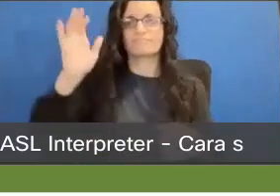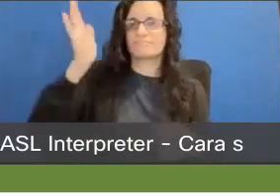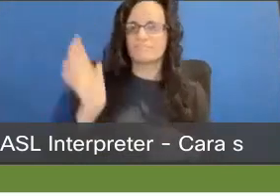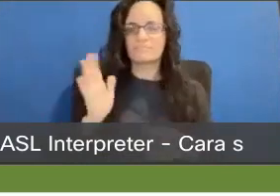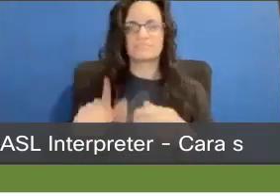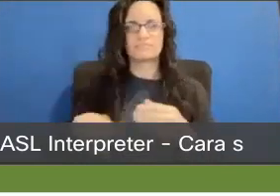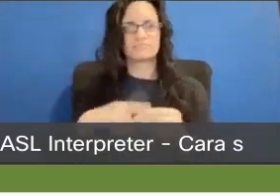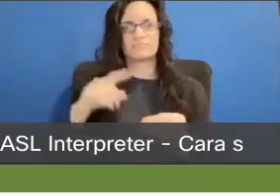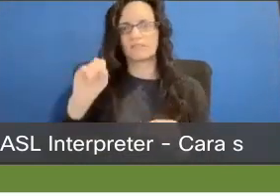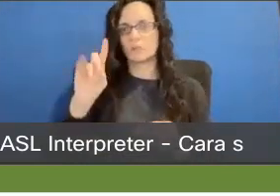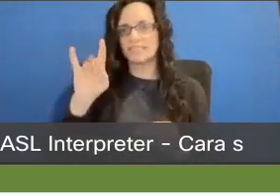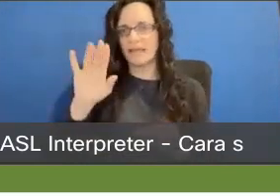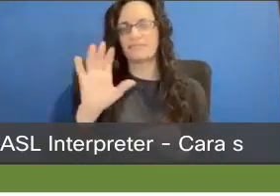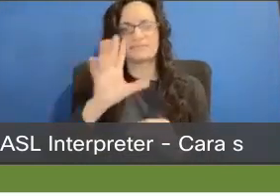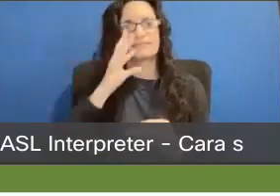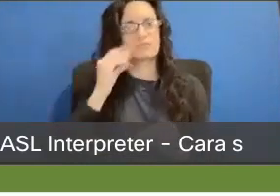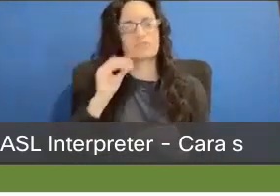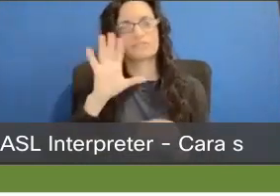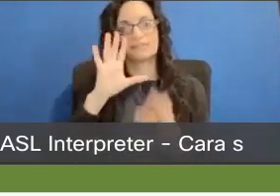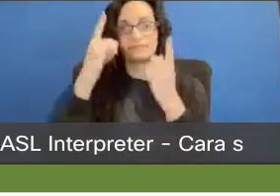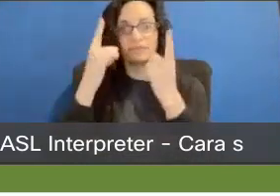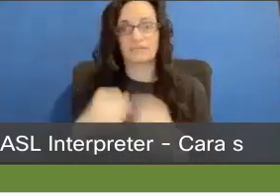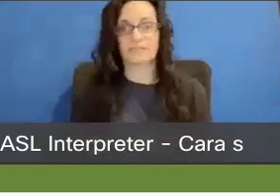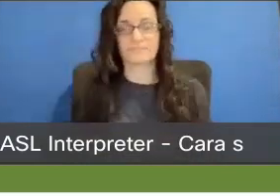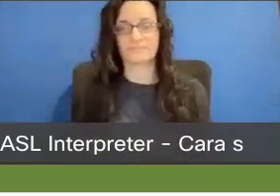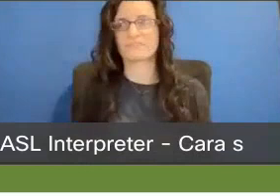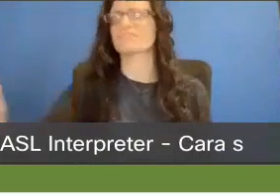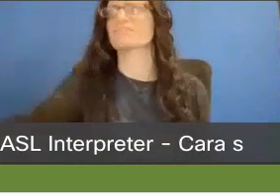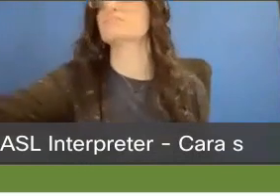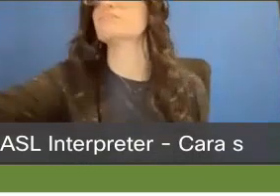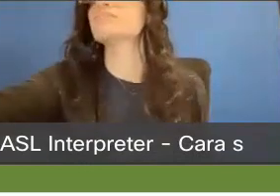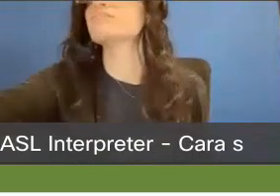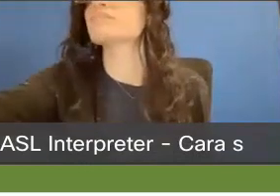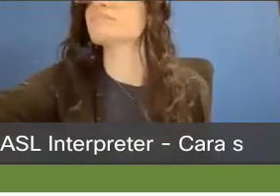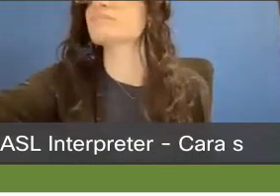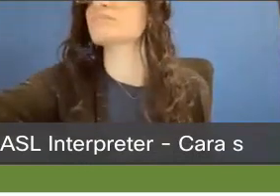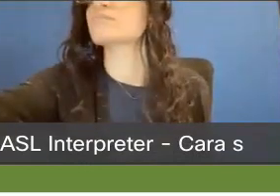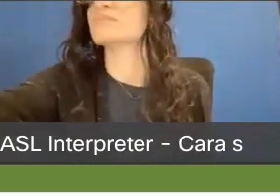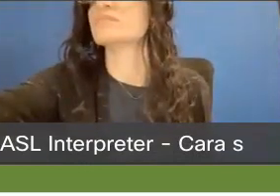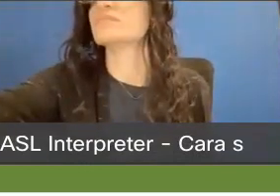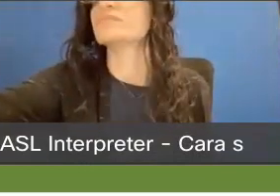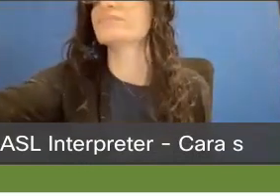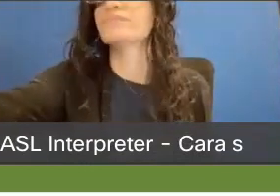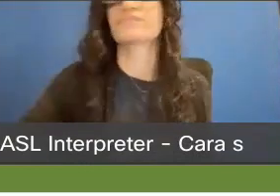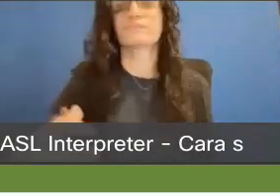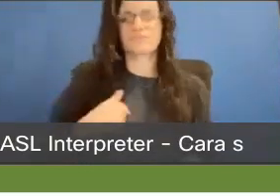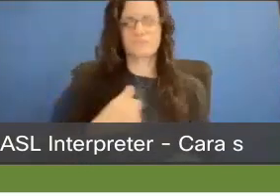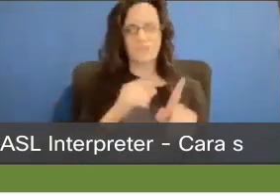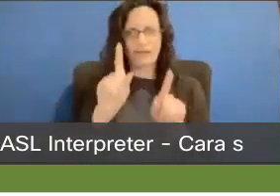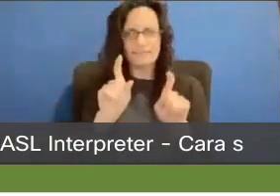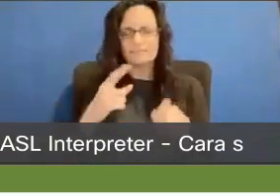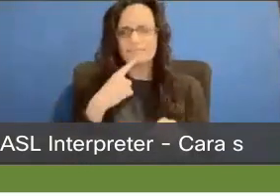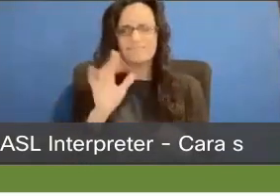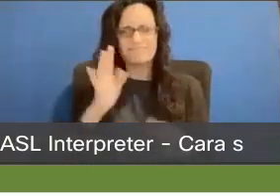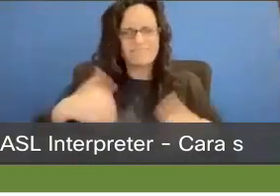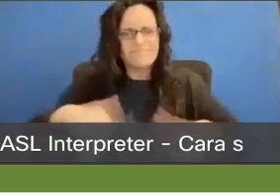of his own thoughts and experiences. And so we asked him, we said, your perspective is so valuable. Because